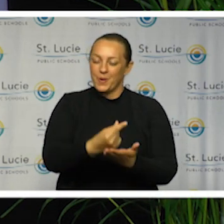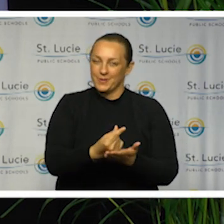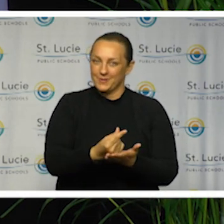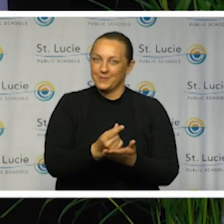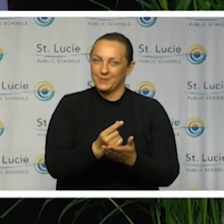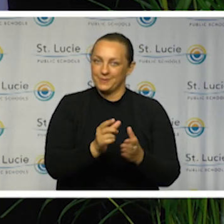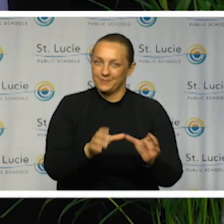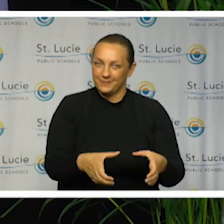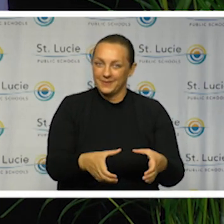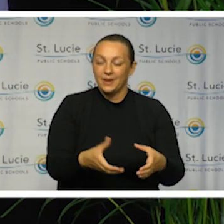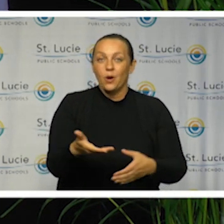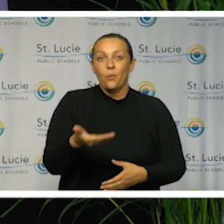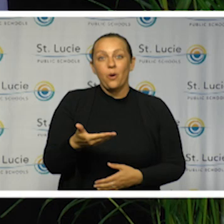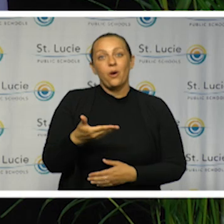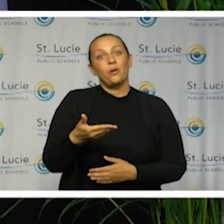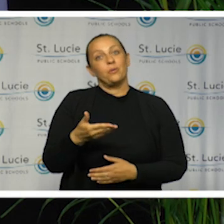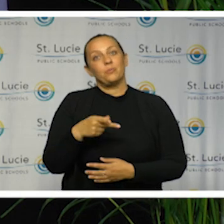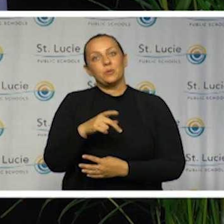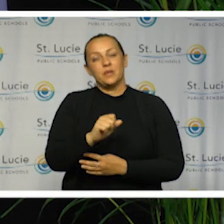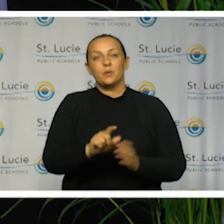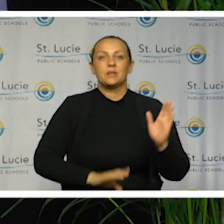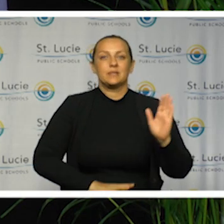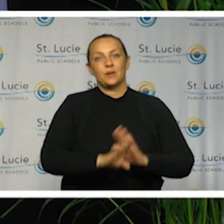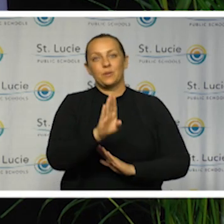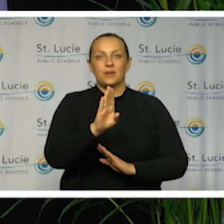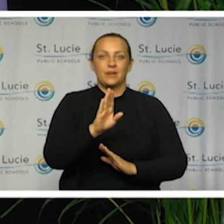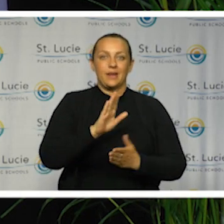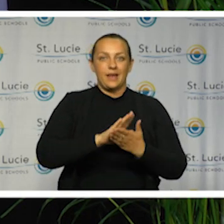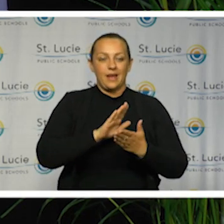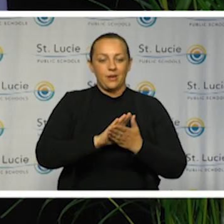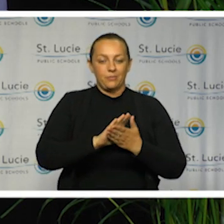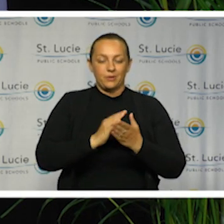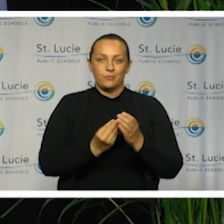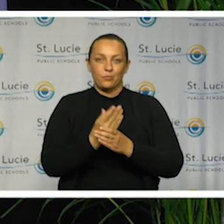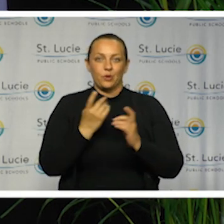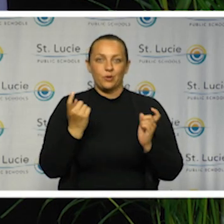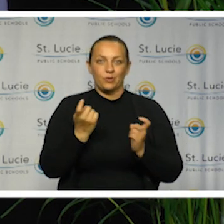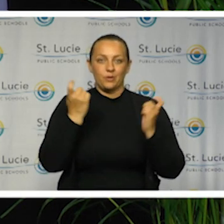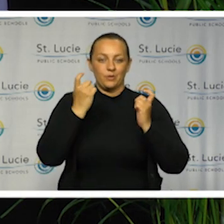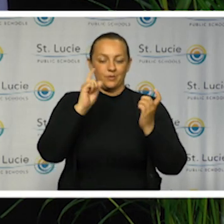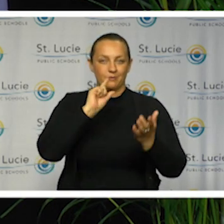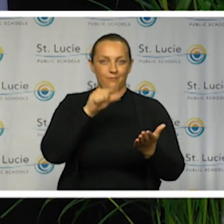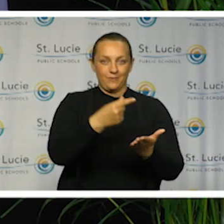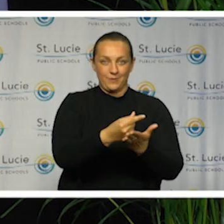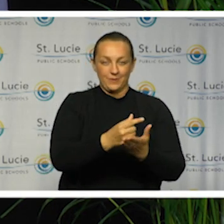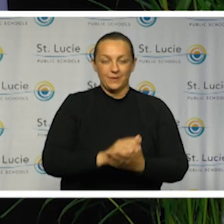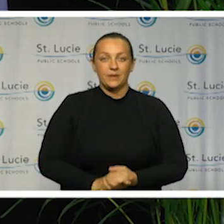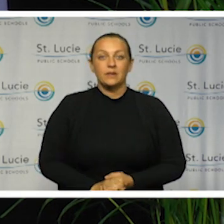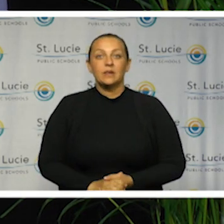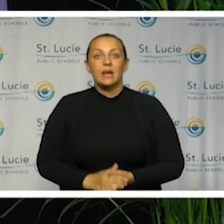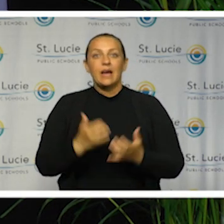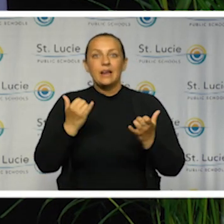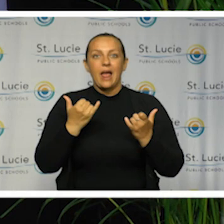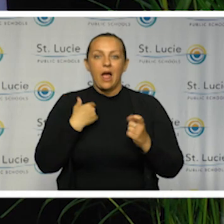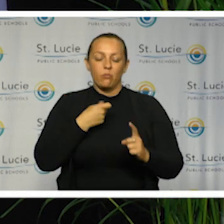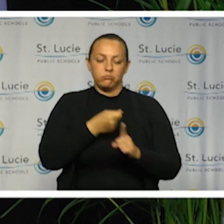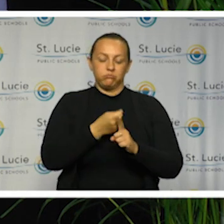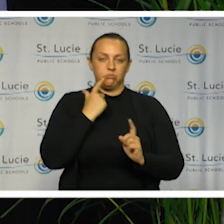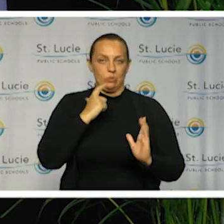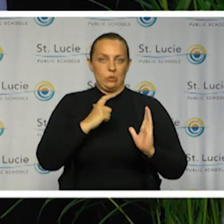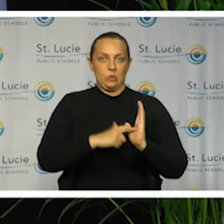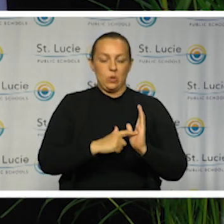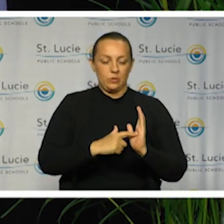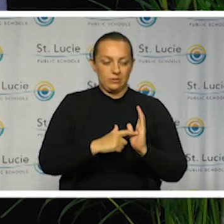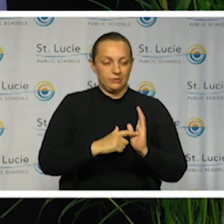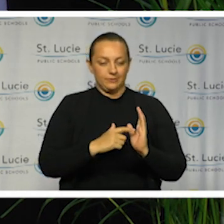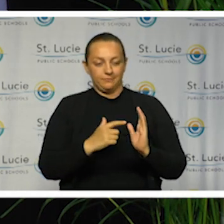welcome to the St. Lucie Acceleration Academy Spring Graduation Ceremony. We have all found ourselves operating in a virtual environment